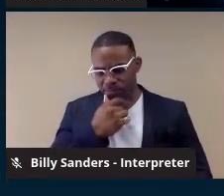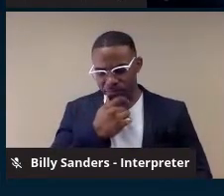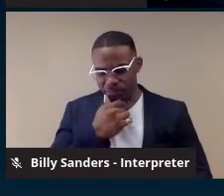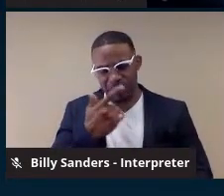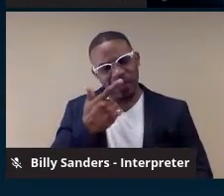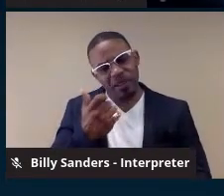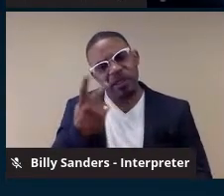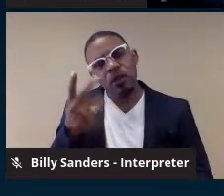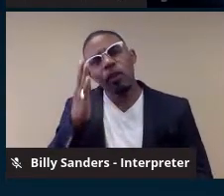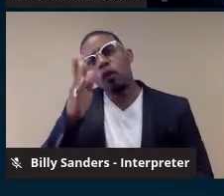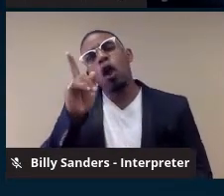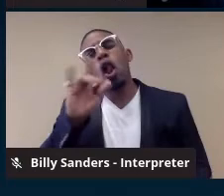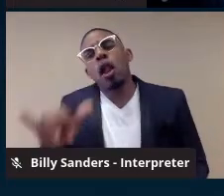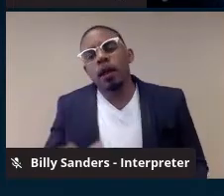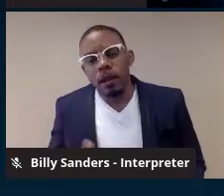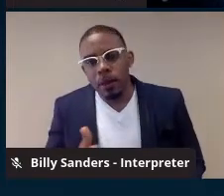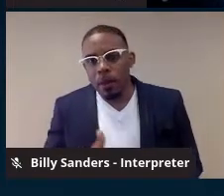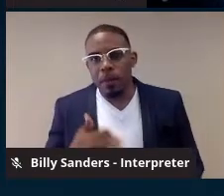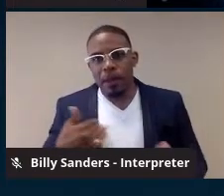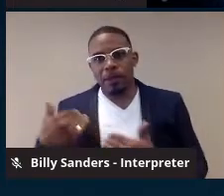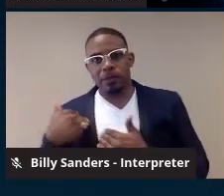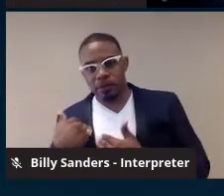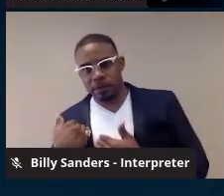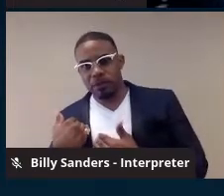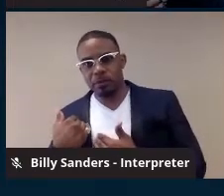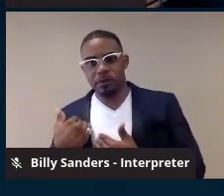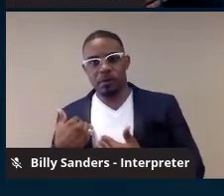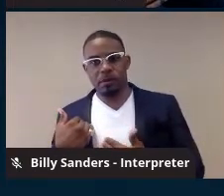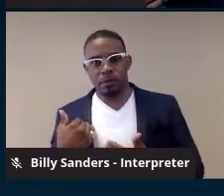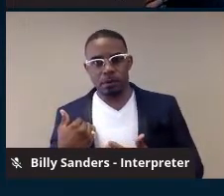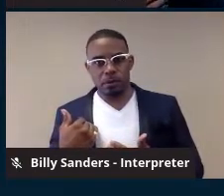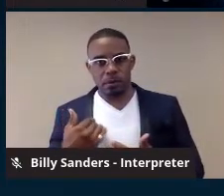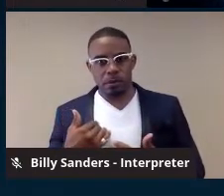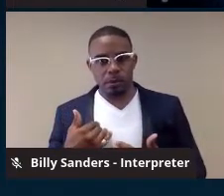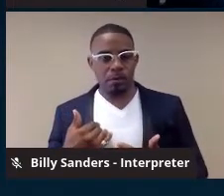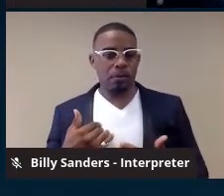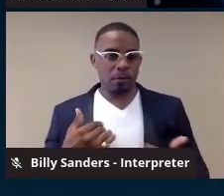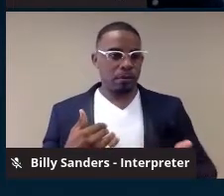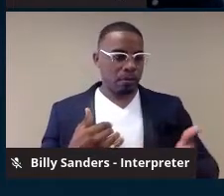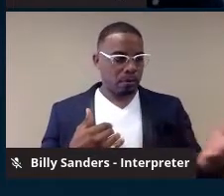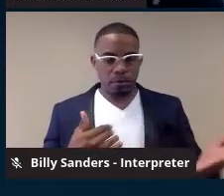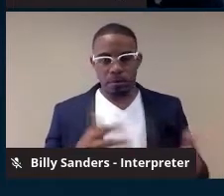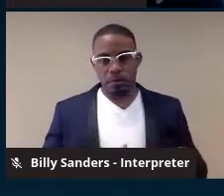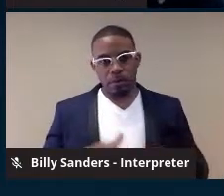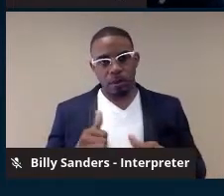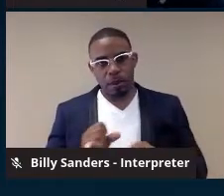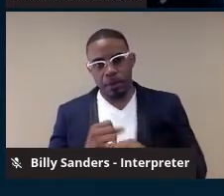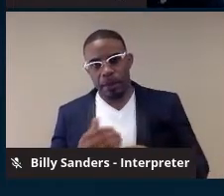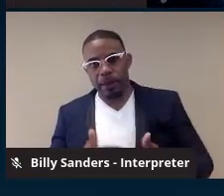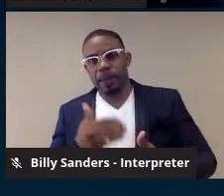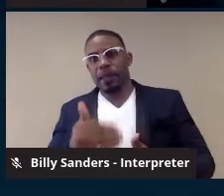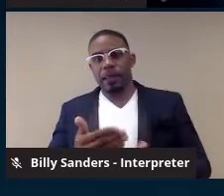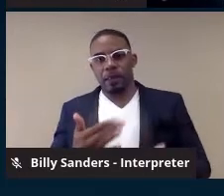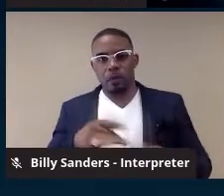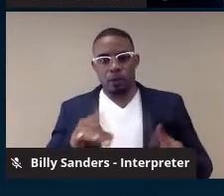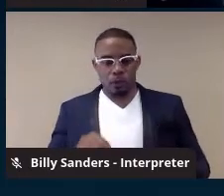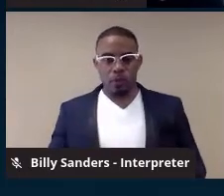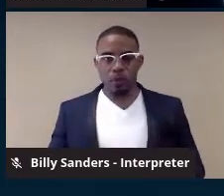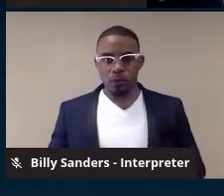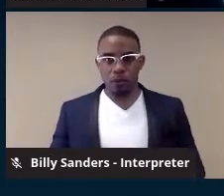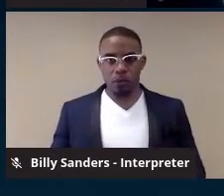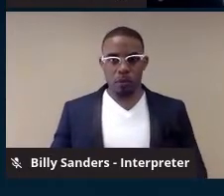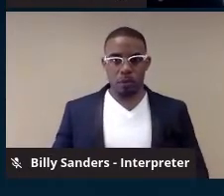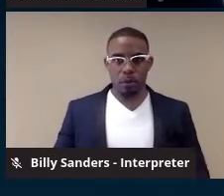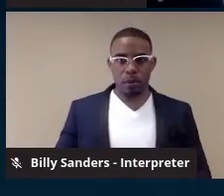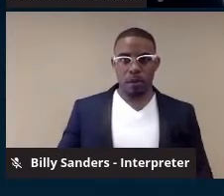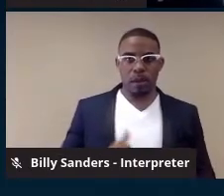future looks like. So part of my job as a tech lead is keeping an eye on what might the next thing be that we do. And Blazor